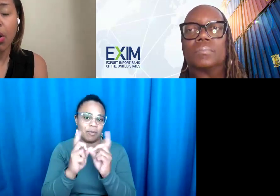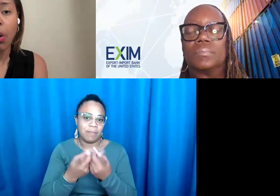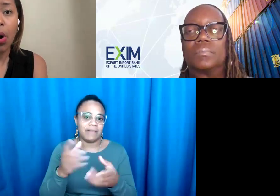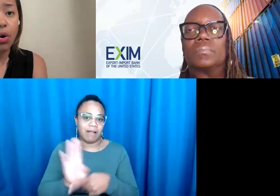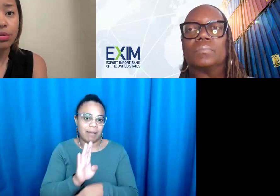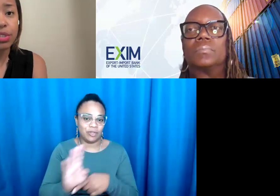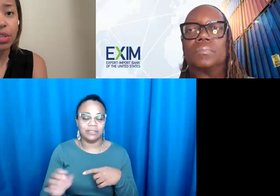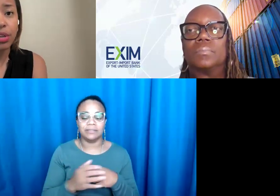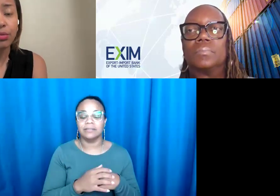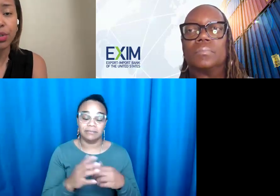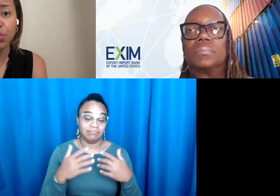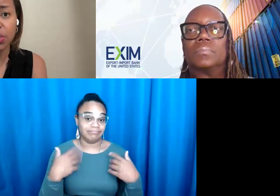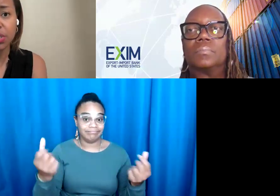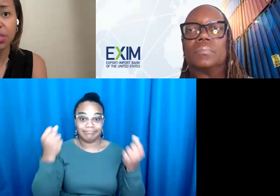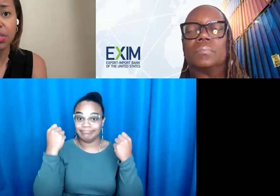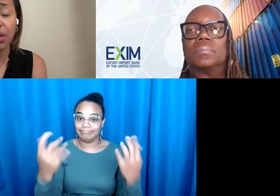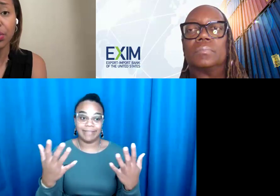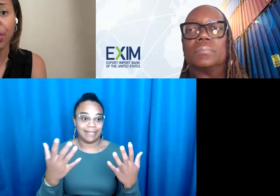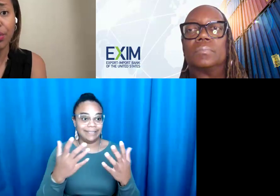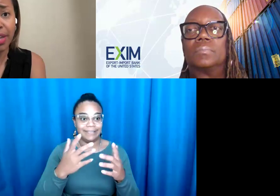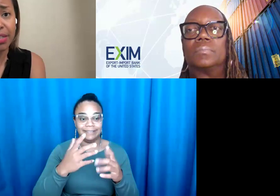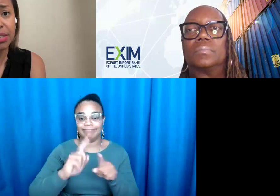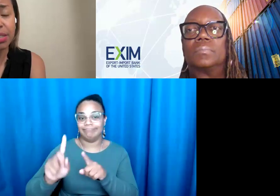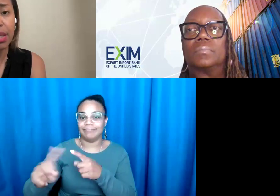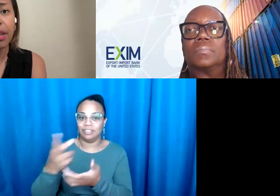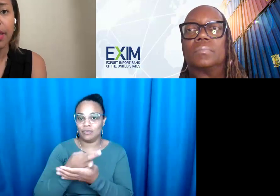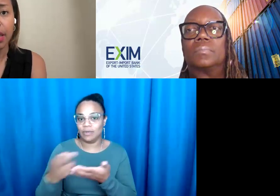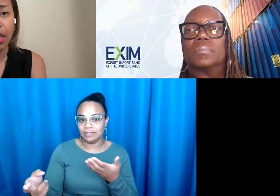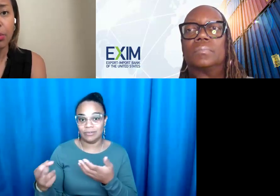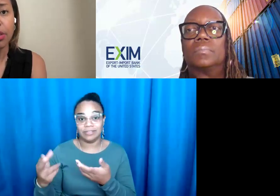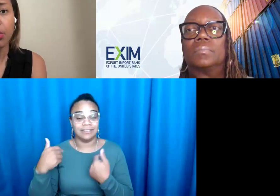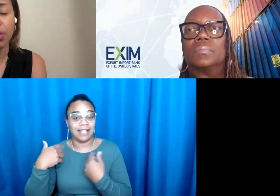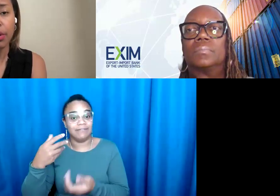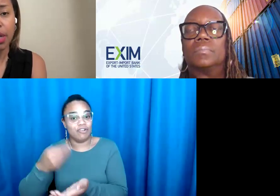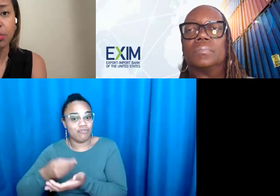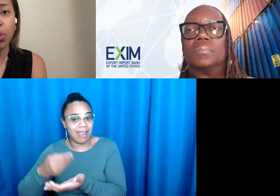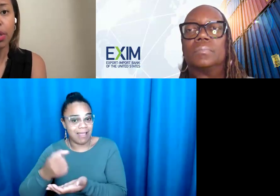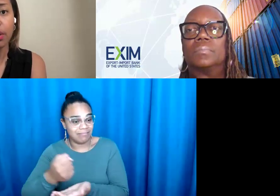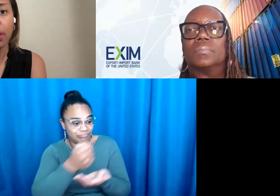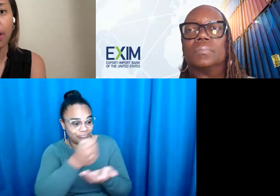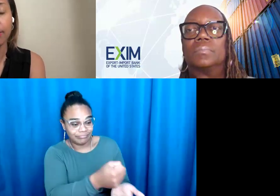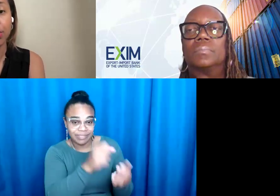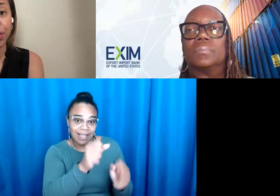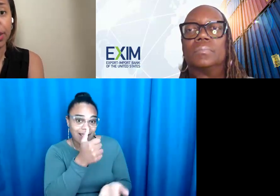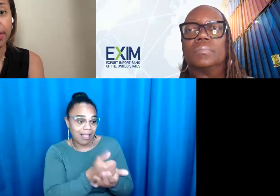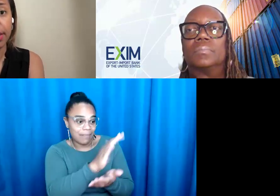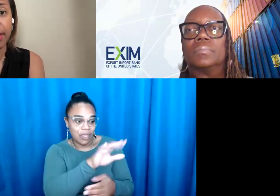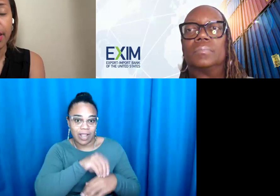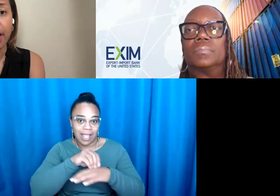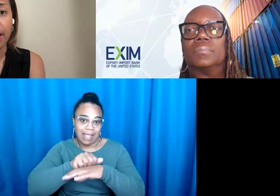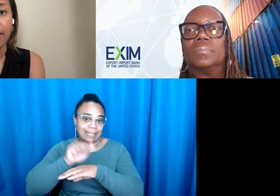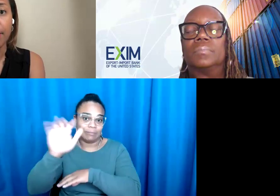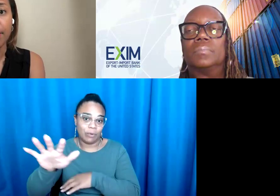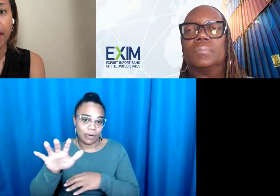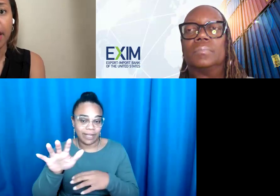because there are a whole host of resources, including grants, that can help them on their exporting